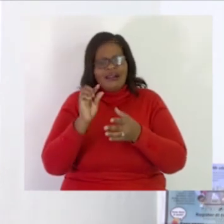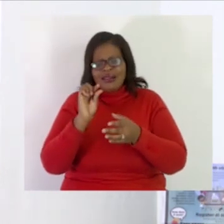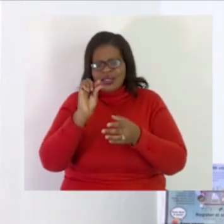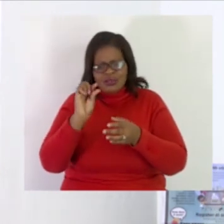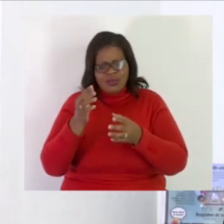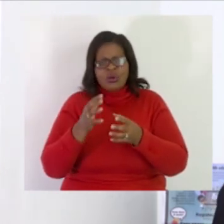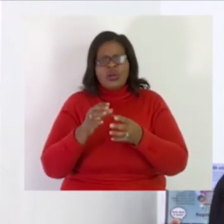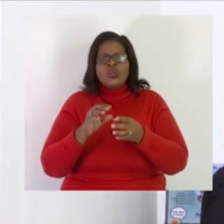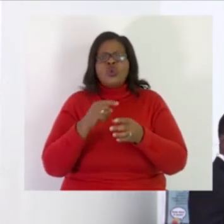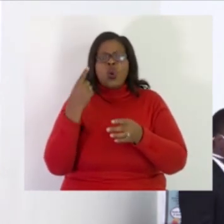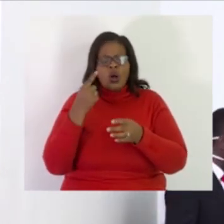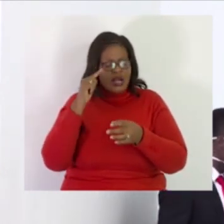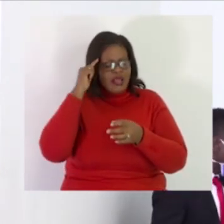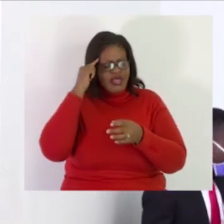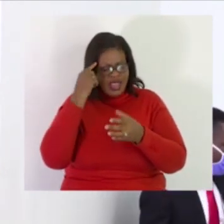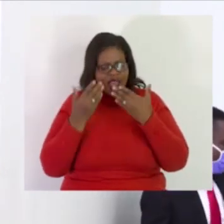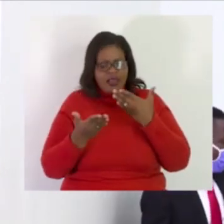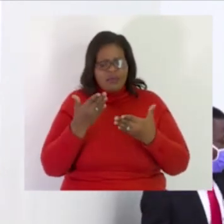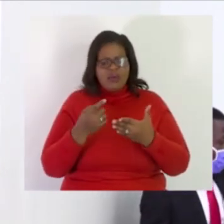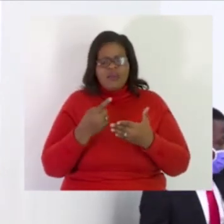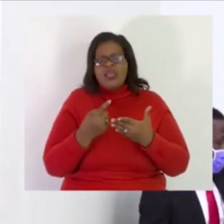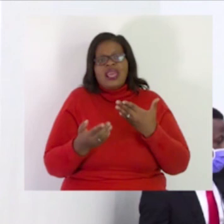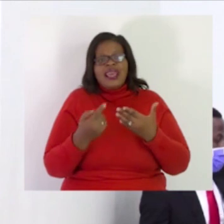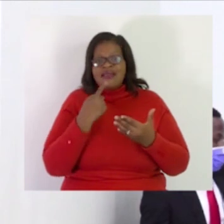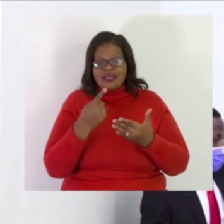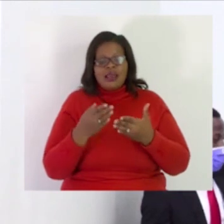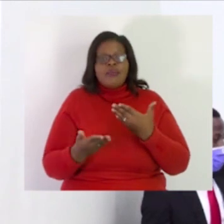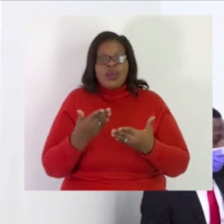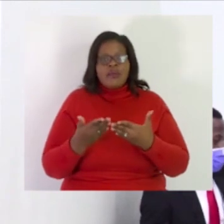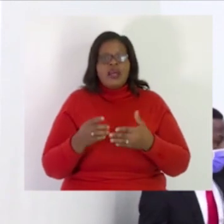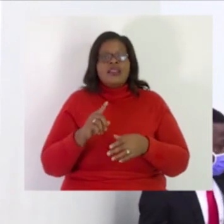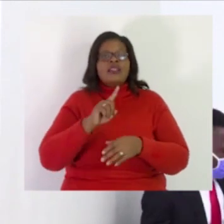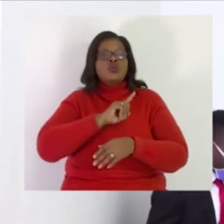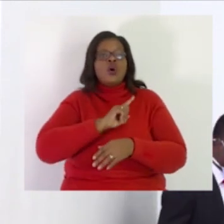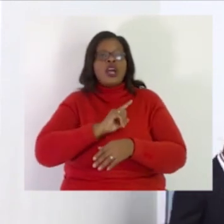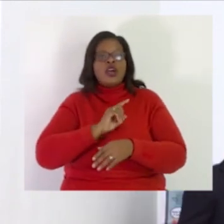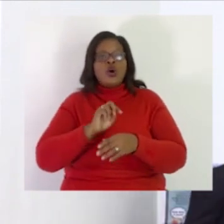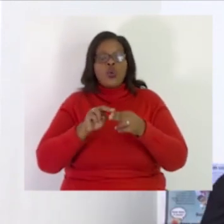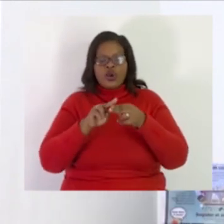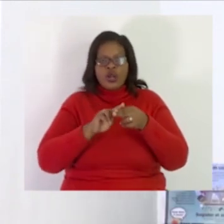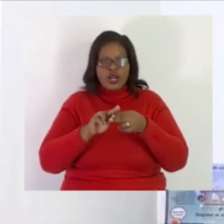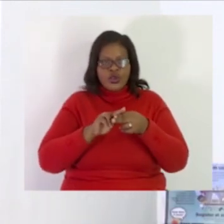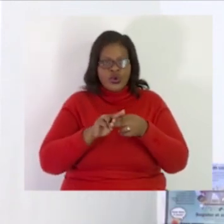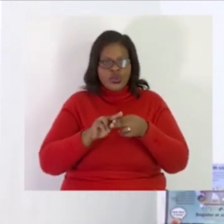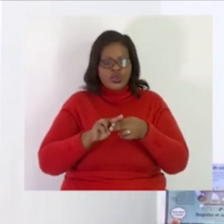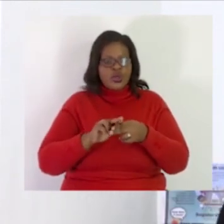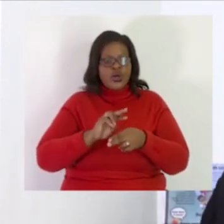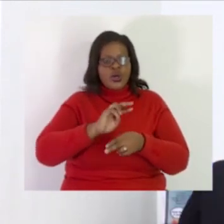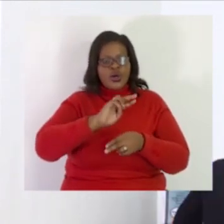an estimate. That's why we use approximation. I'll do another